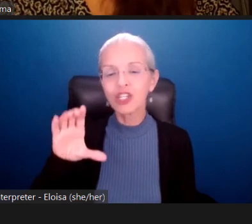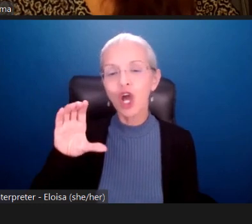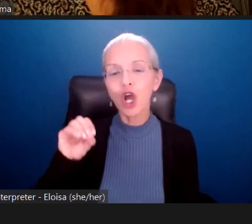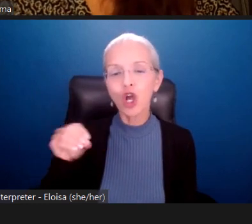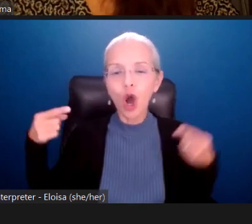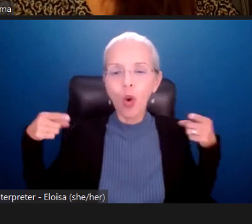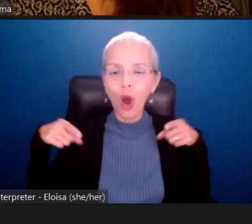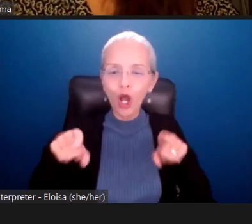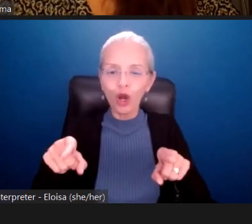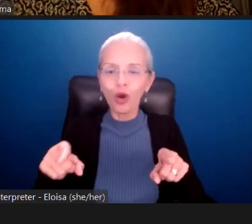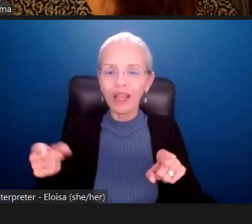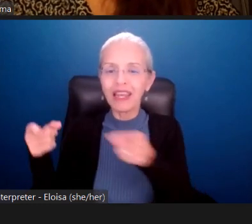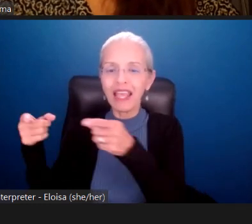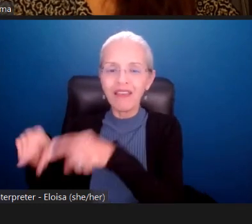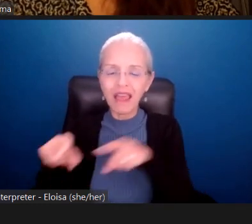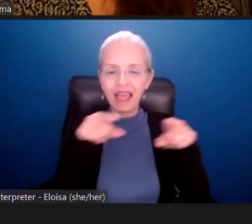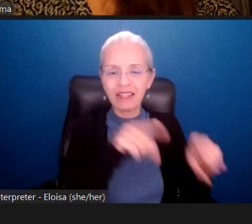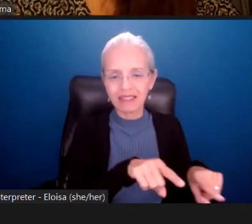loss to follow-up.